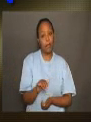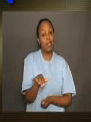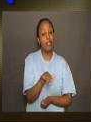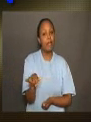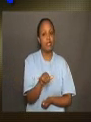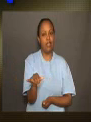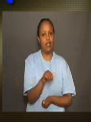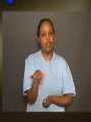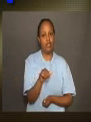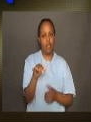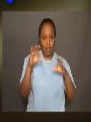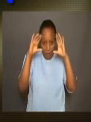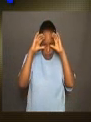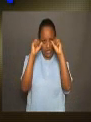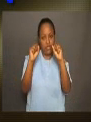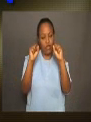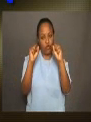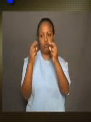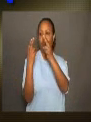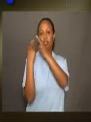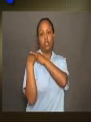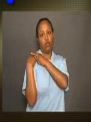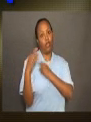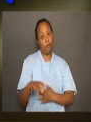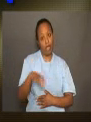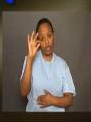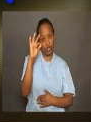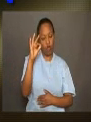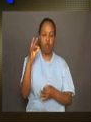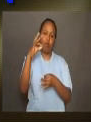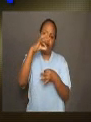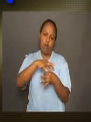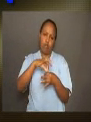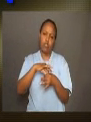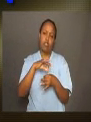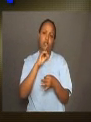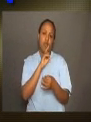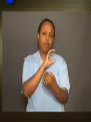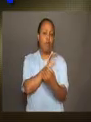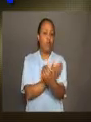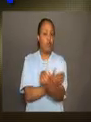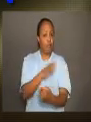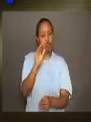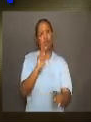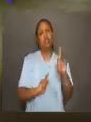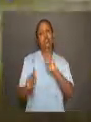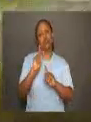Similarly, a president gains authority by being voted into power by the